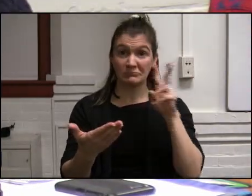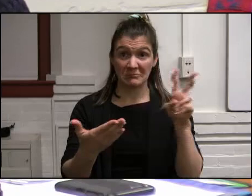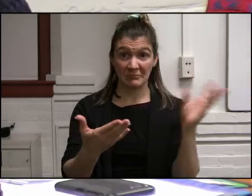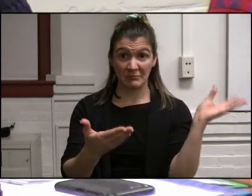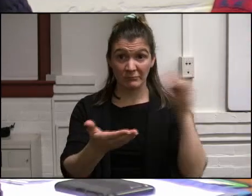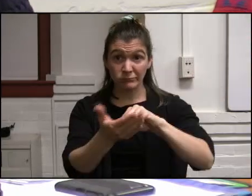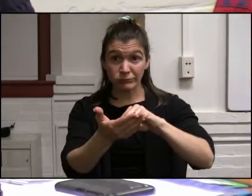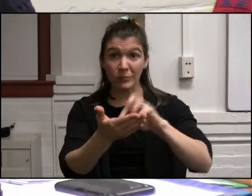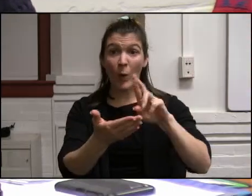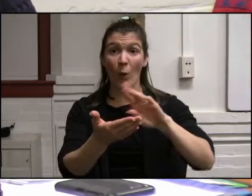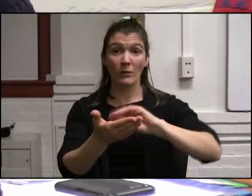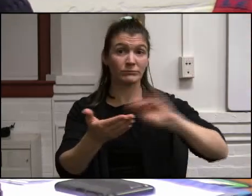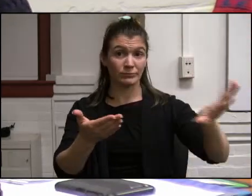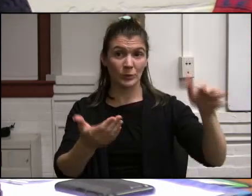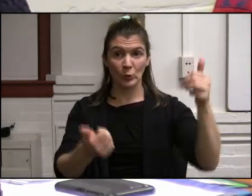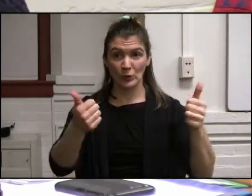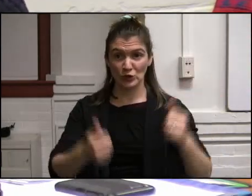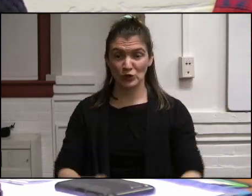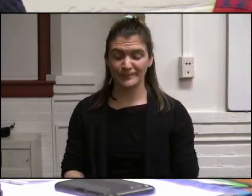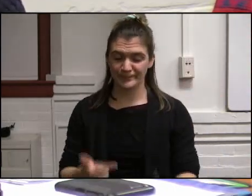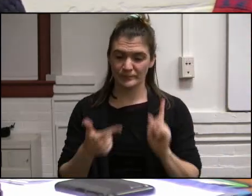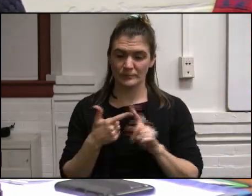that to the capital plan.